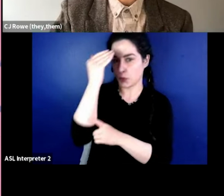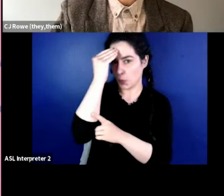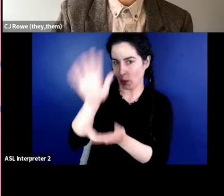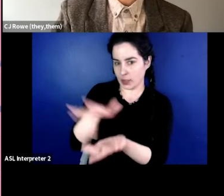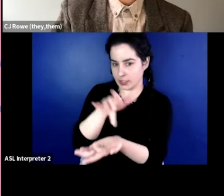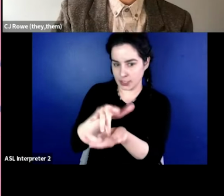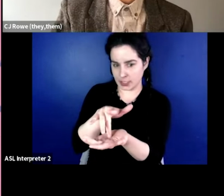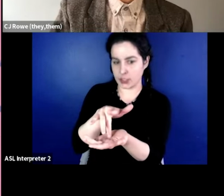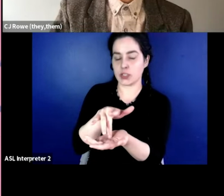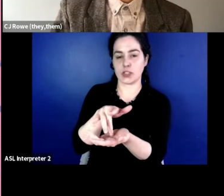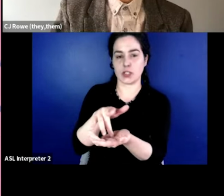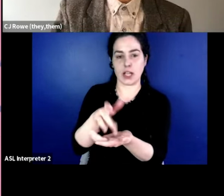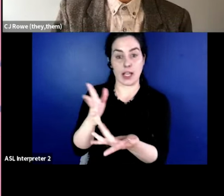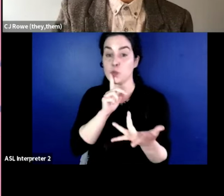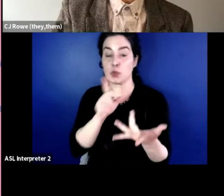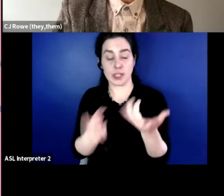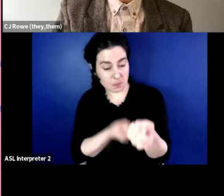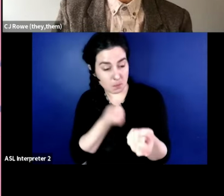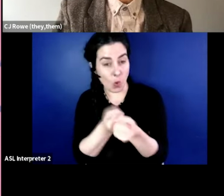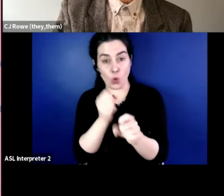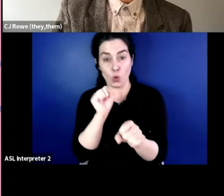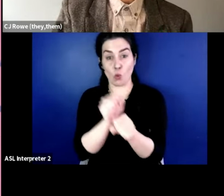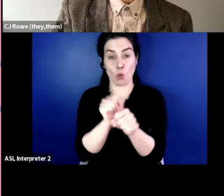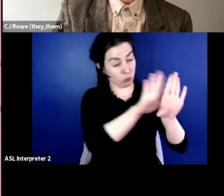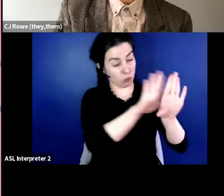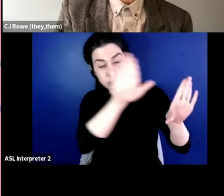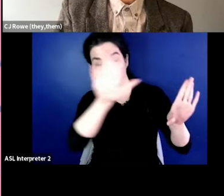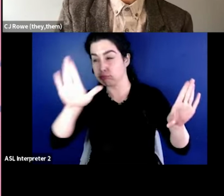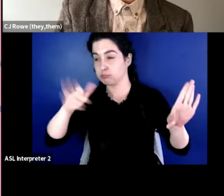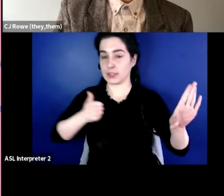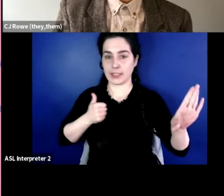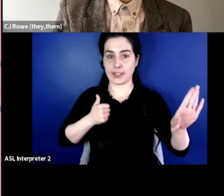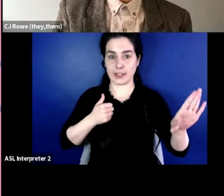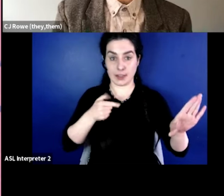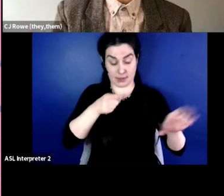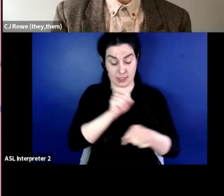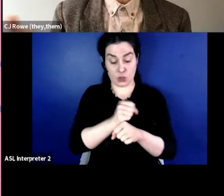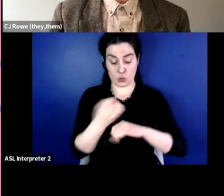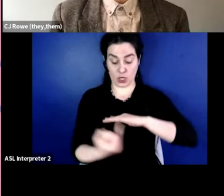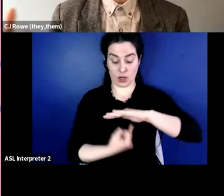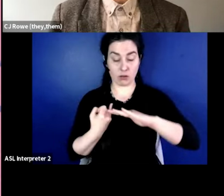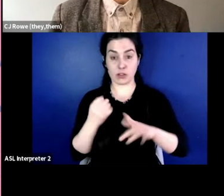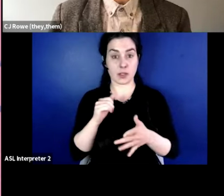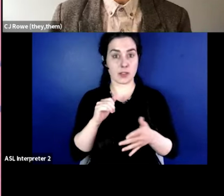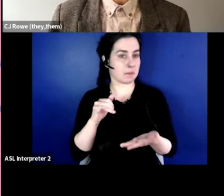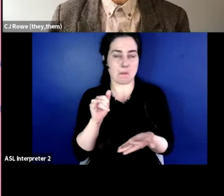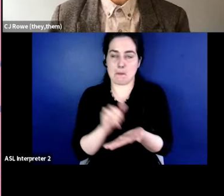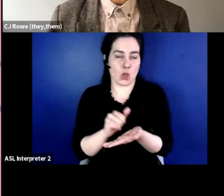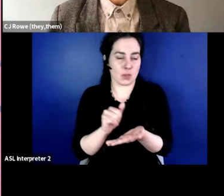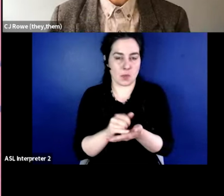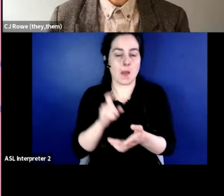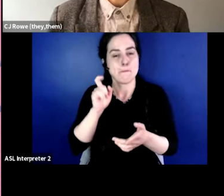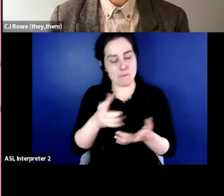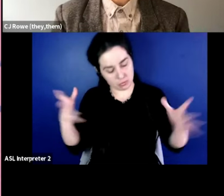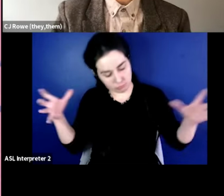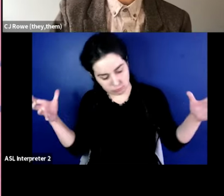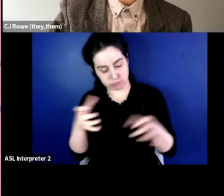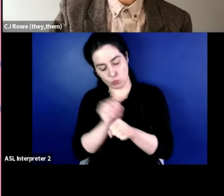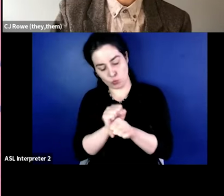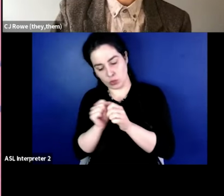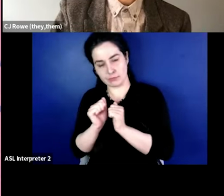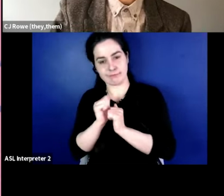the country. We know this work can never be done in isolation, and there are unique ways in which we can continue